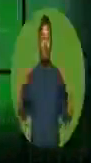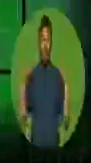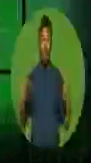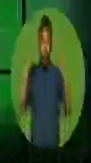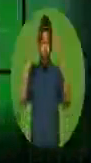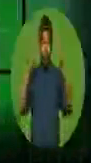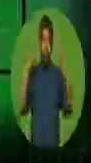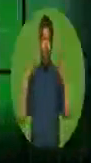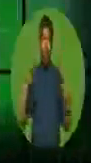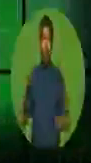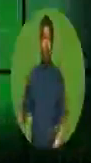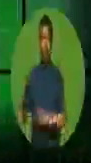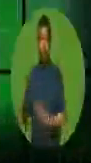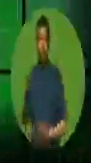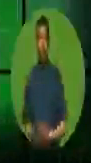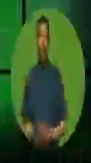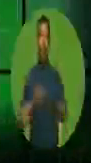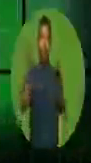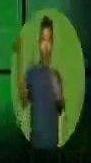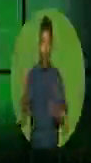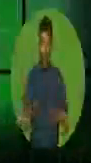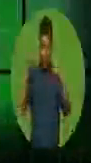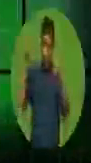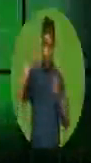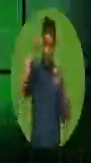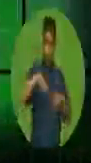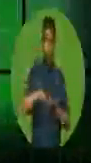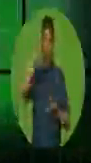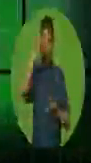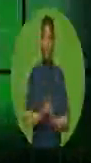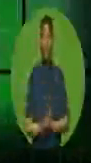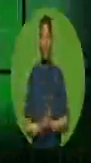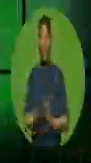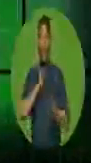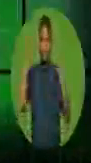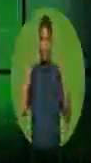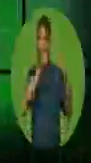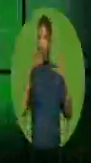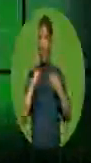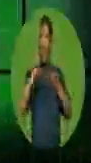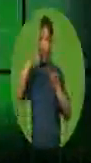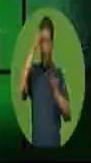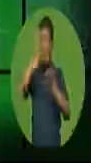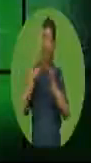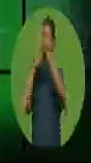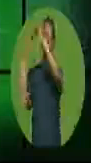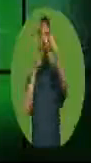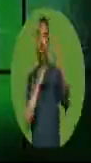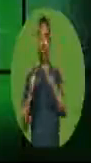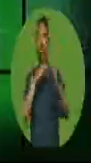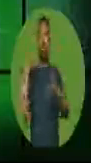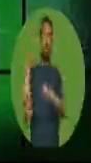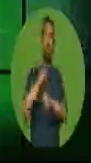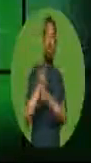Hello teacher, hello students, welcome to today's lesson. I hope you've learned about the structure